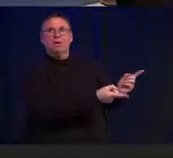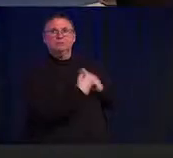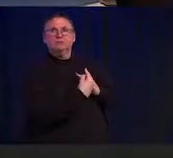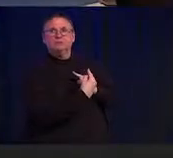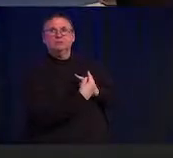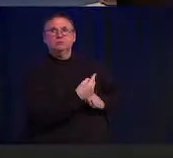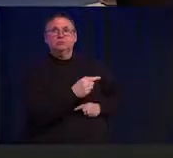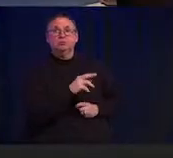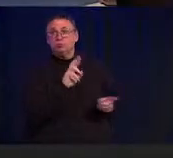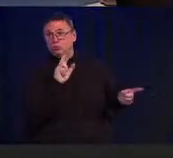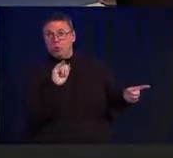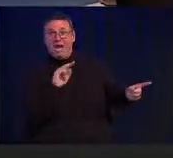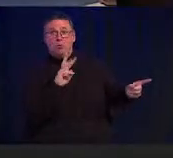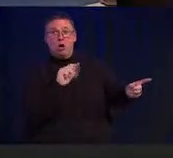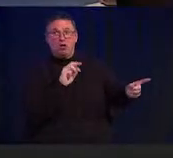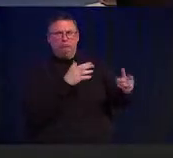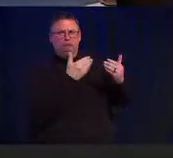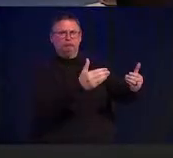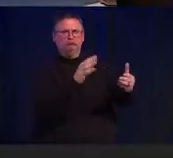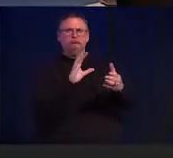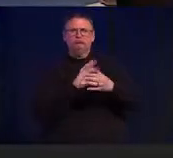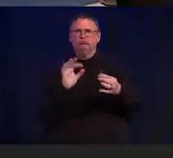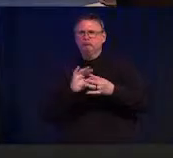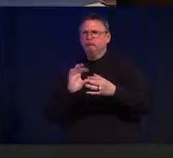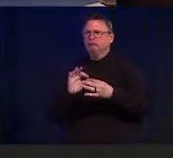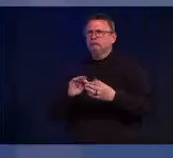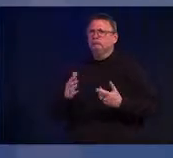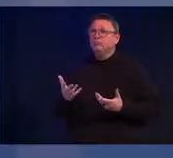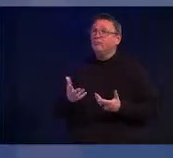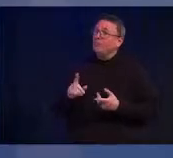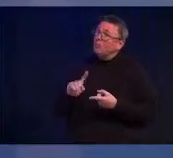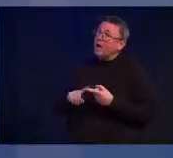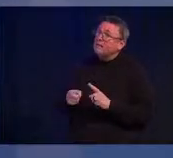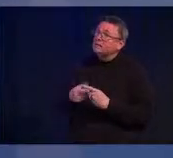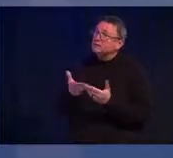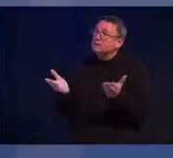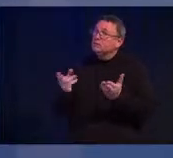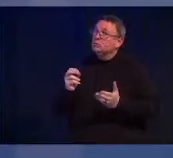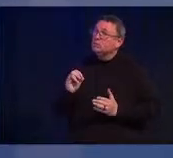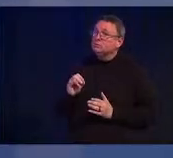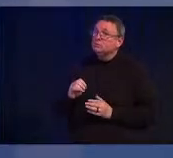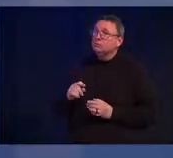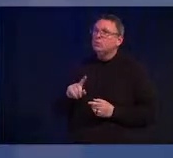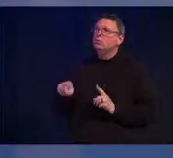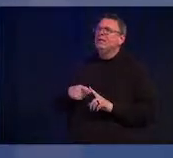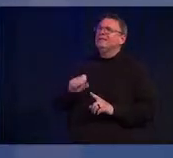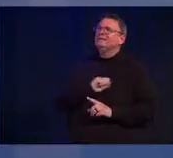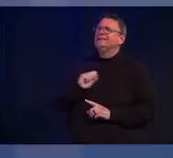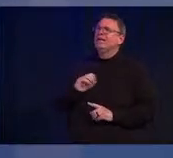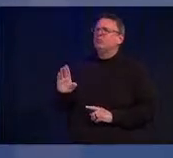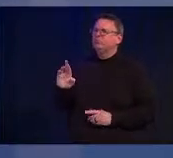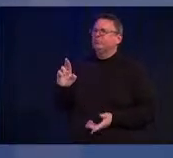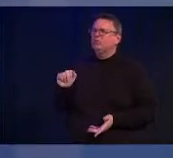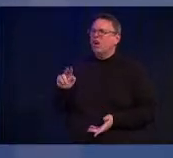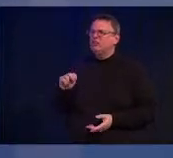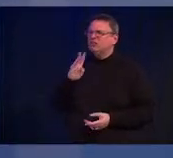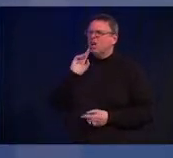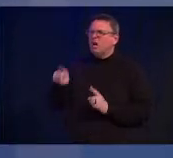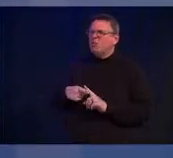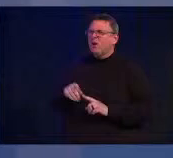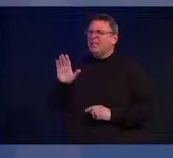Rainwater, it's yours first. Friends, when Senator Braun talks about his